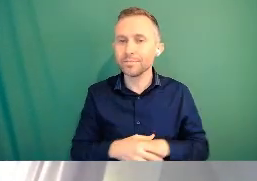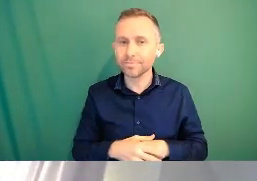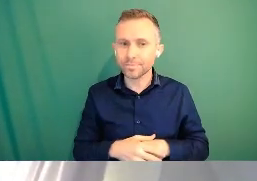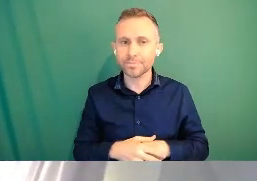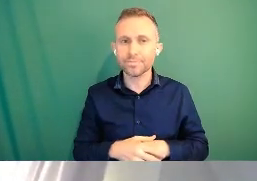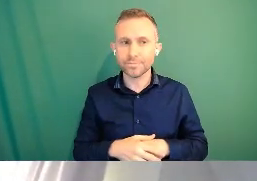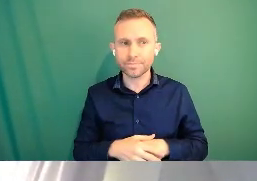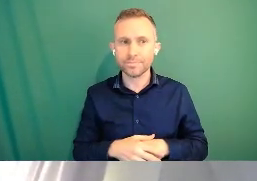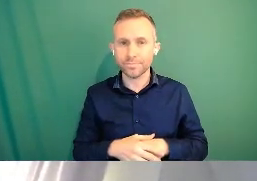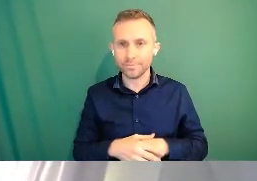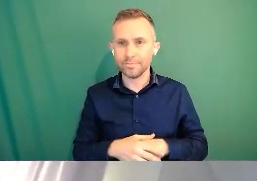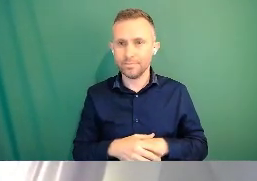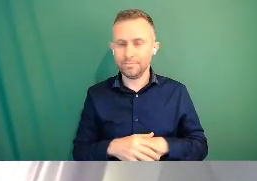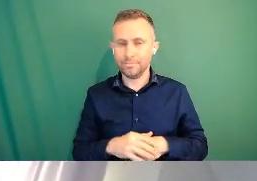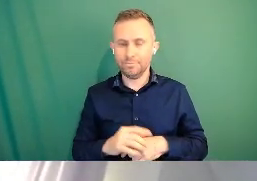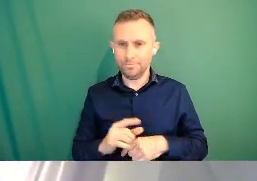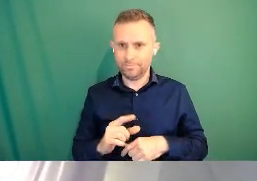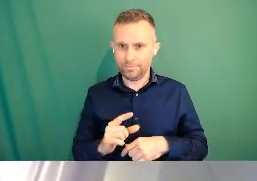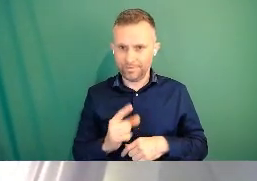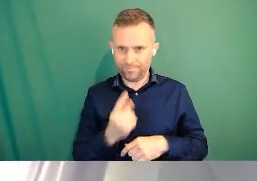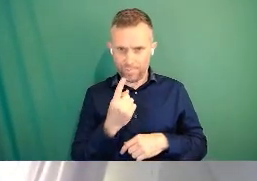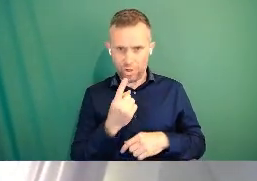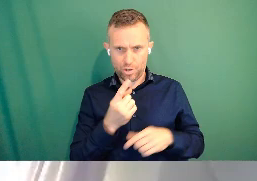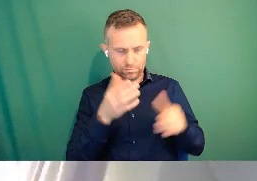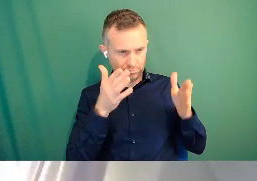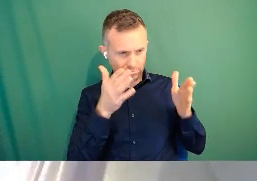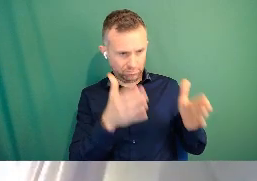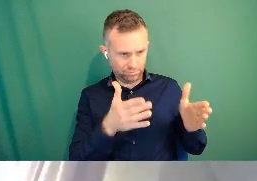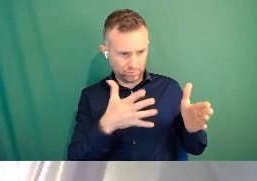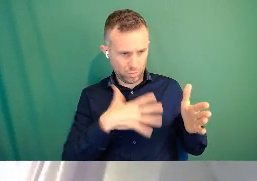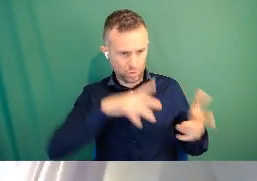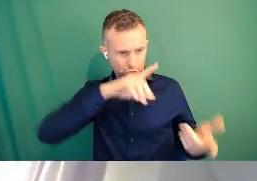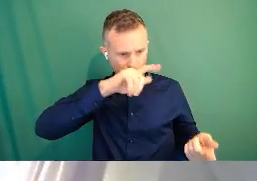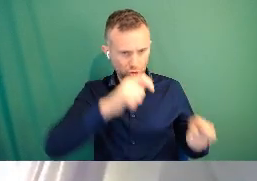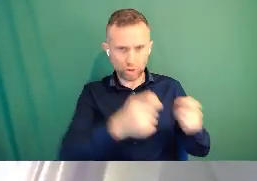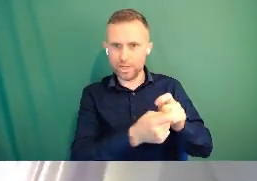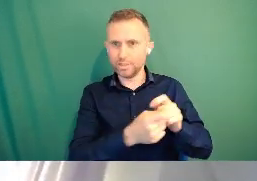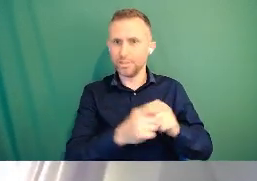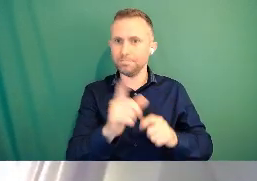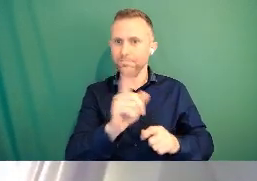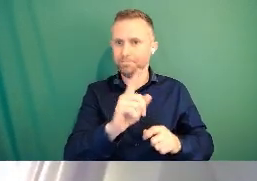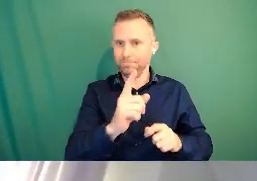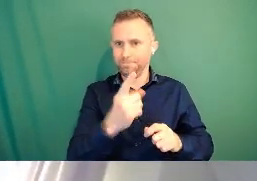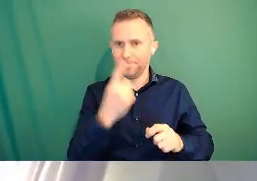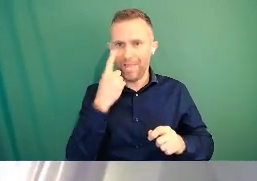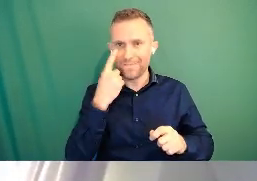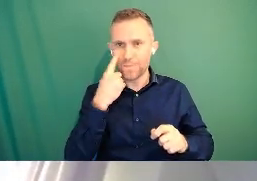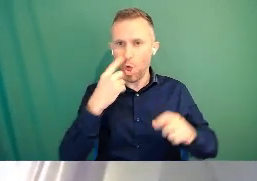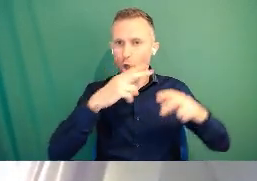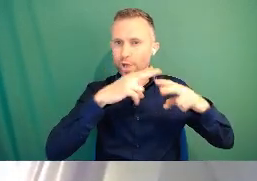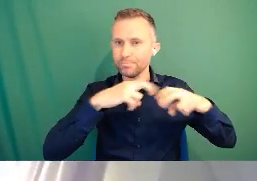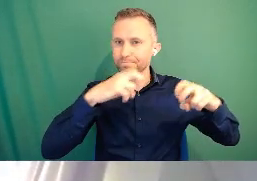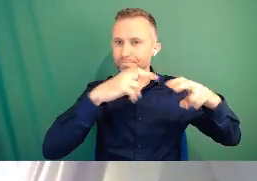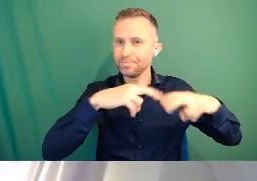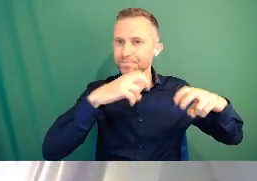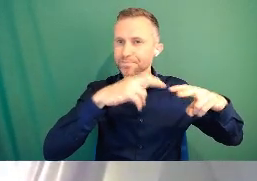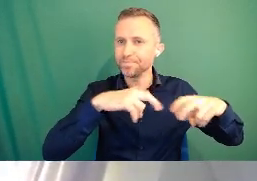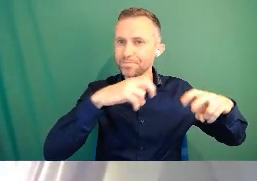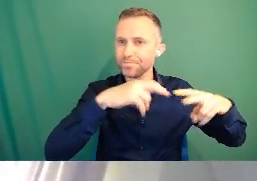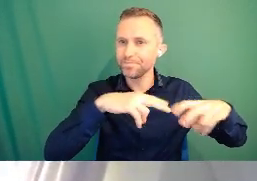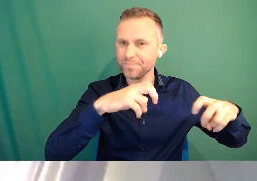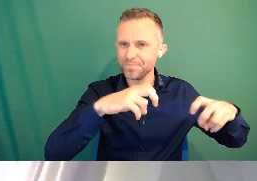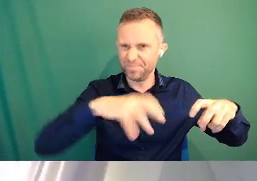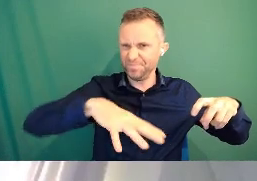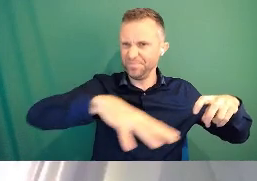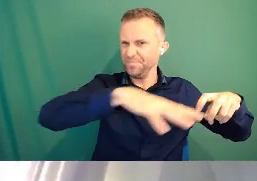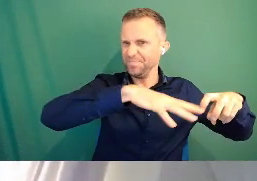Castell Coch. So first things first, he had the site excavated. So in 1850, the site was